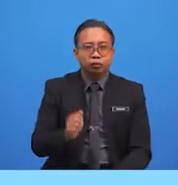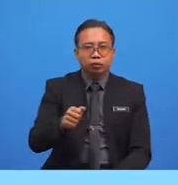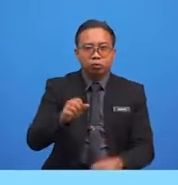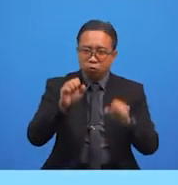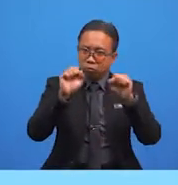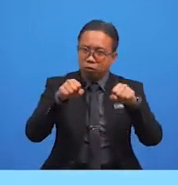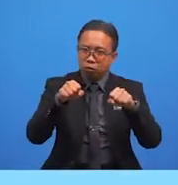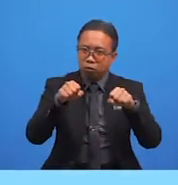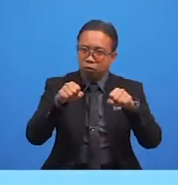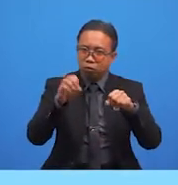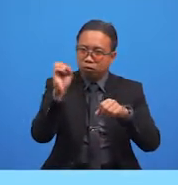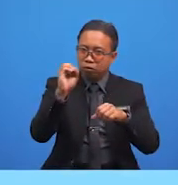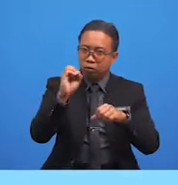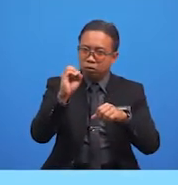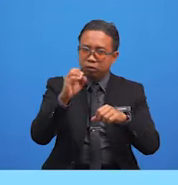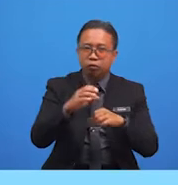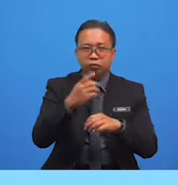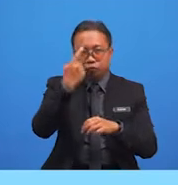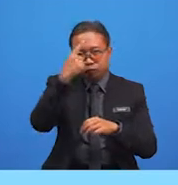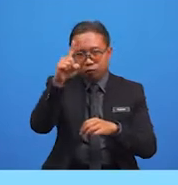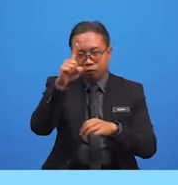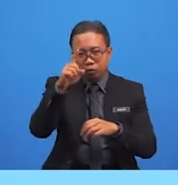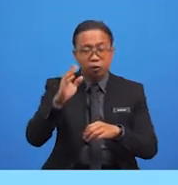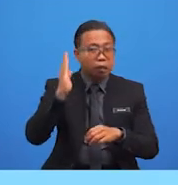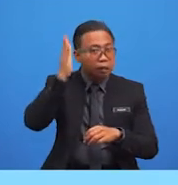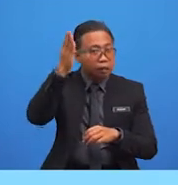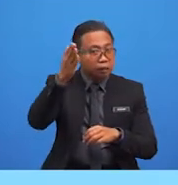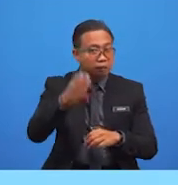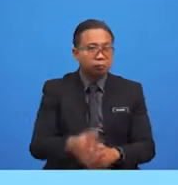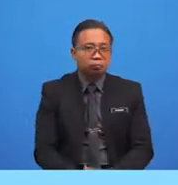you won't have enough for later.